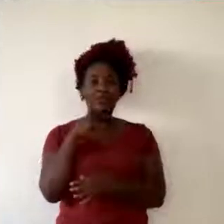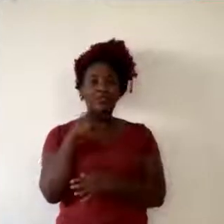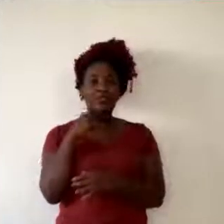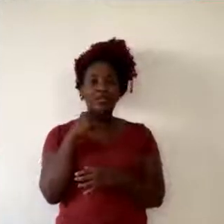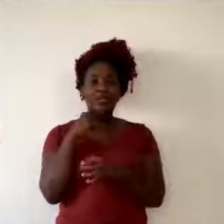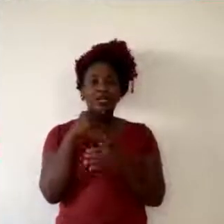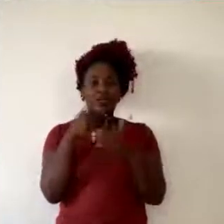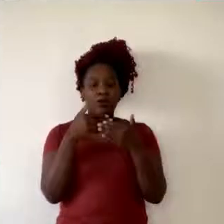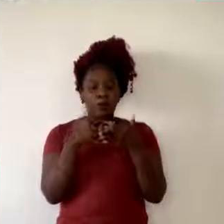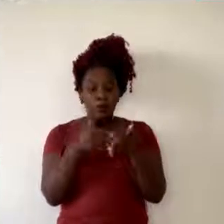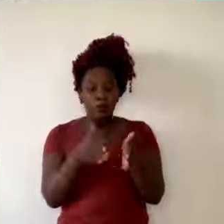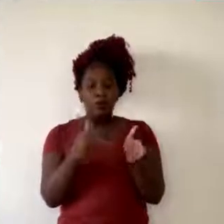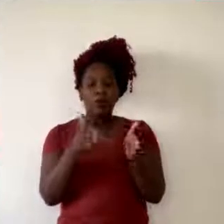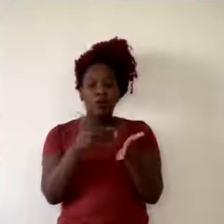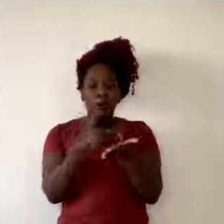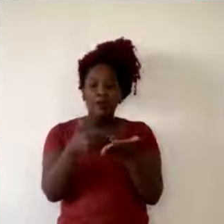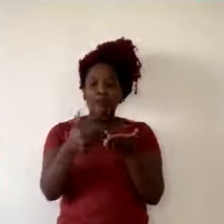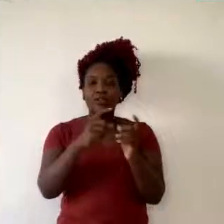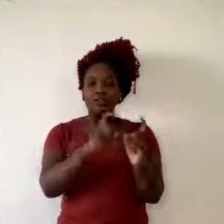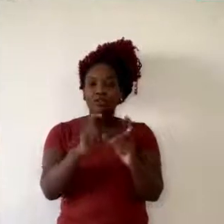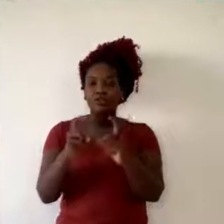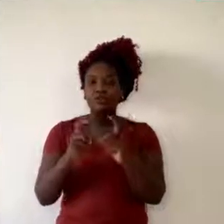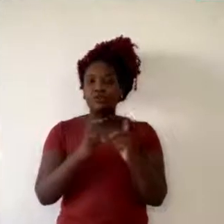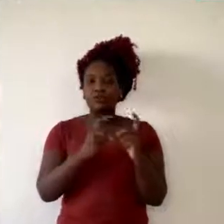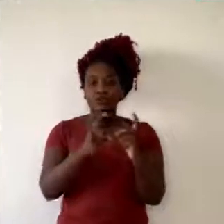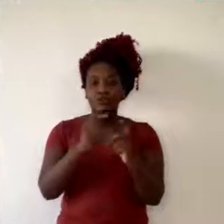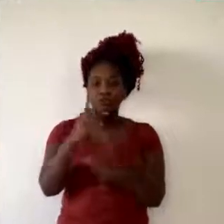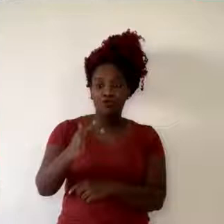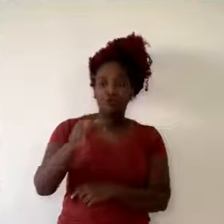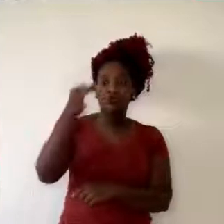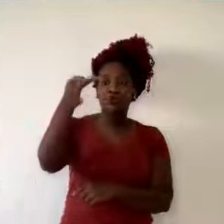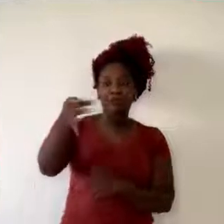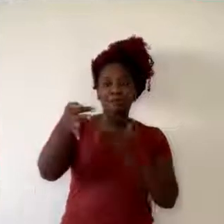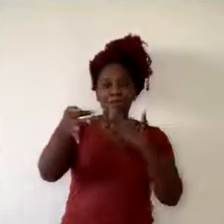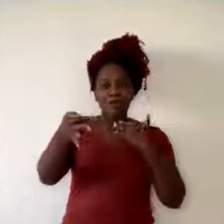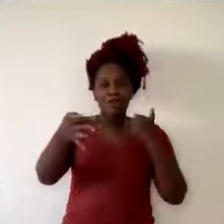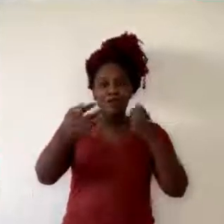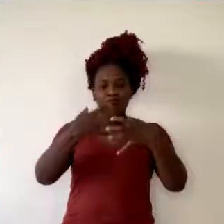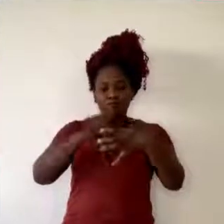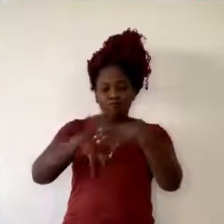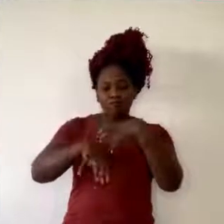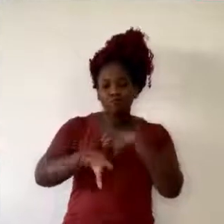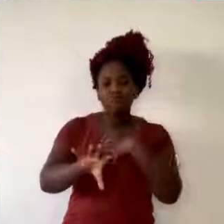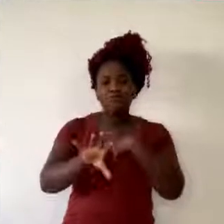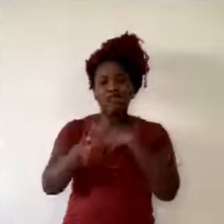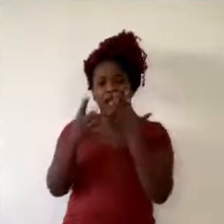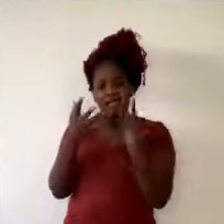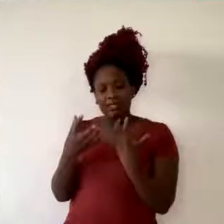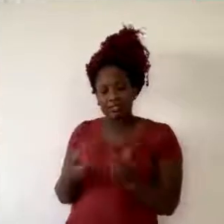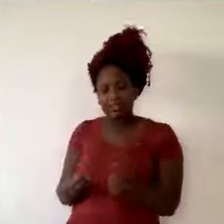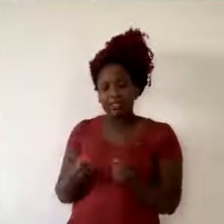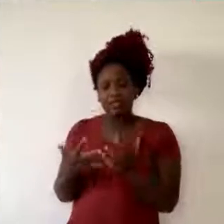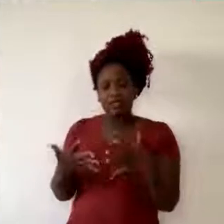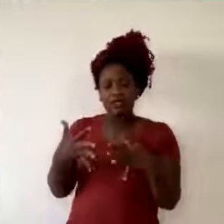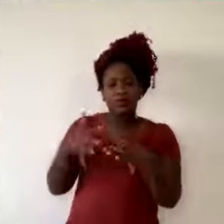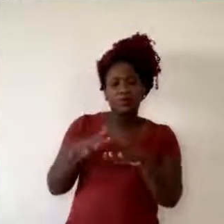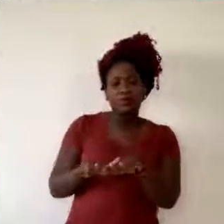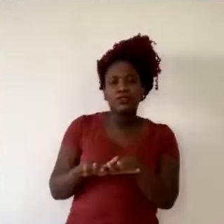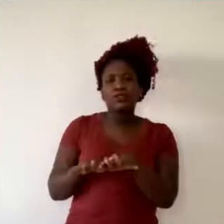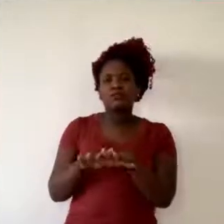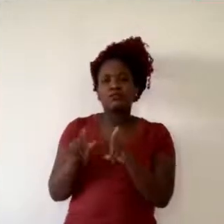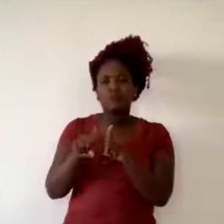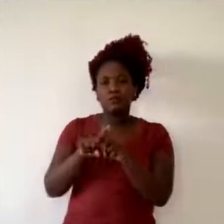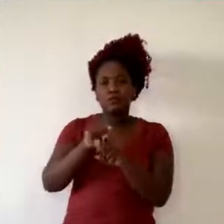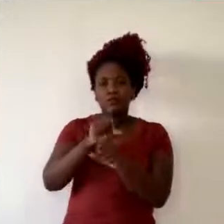when we open the possibility of debating, we are creating a much better, sensible future, much more inclusive